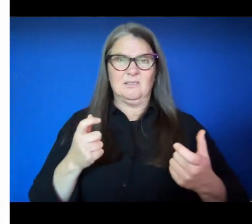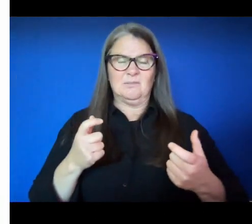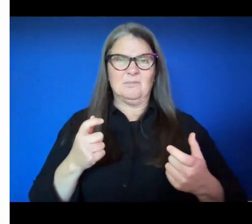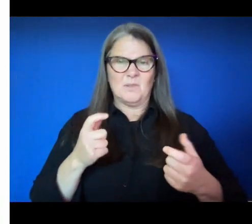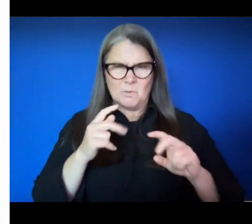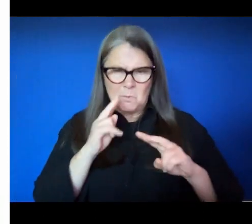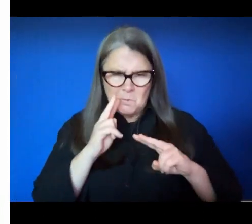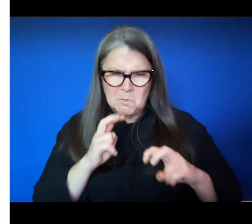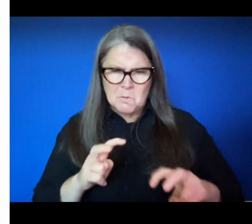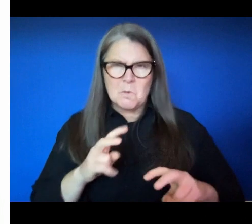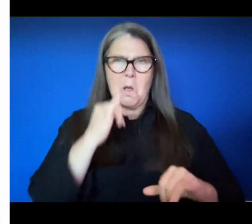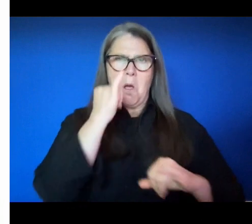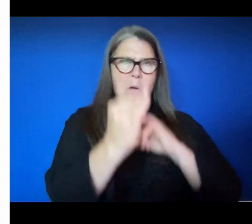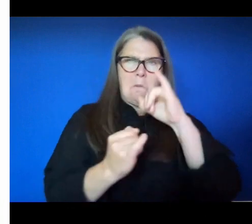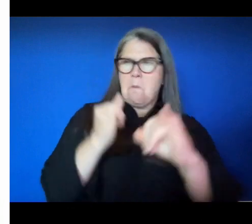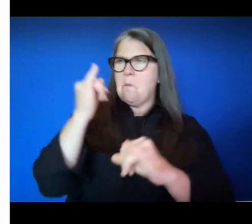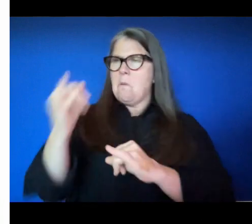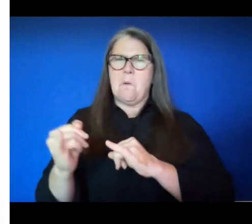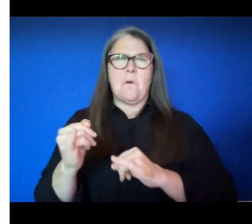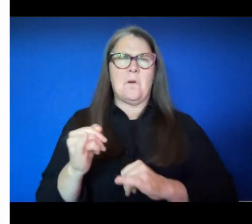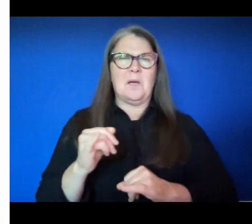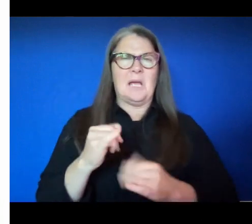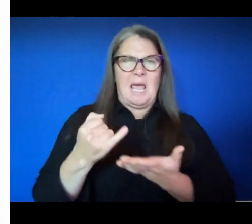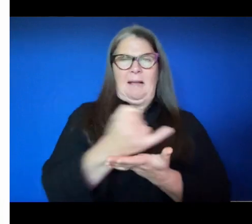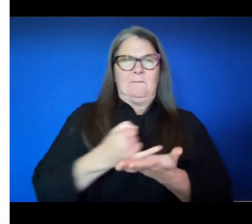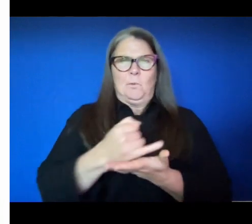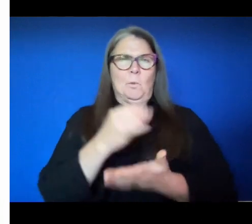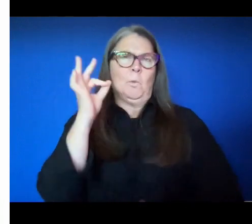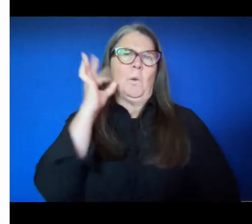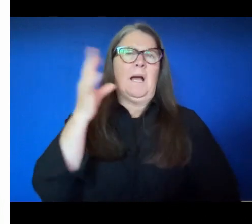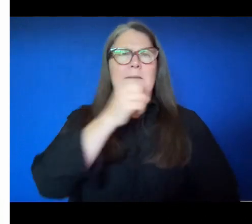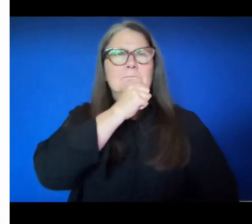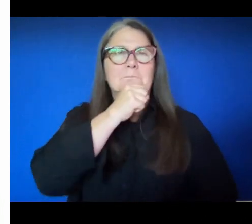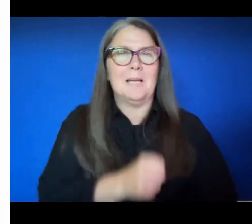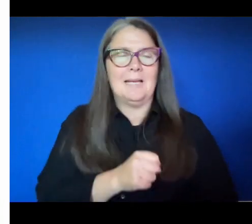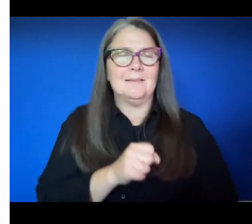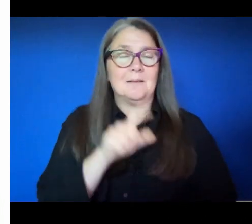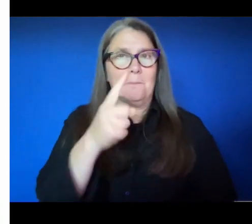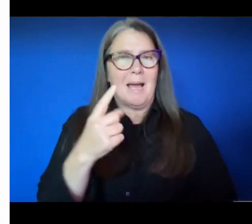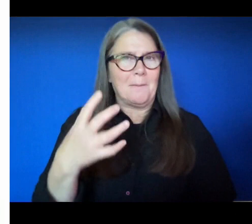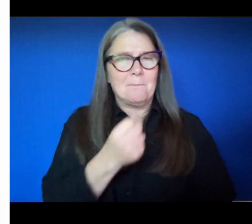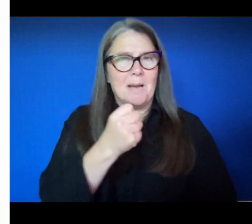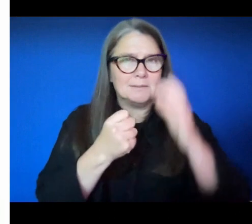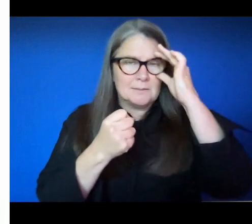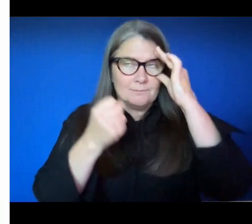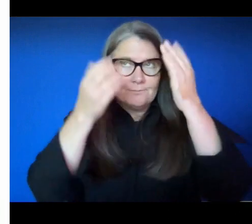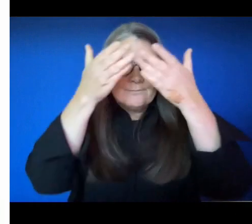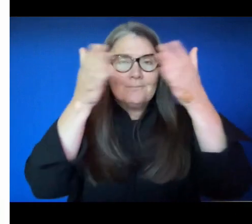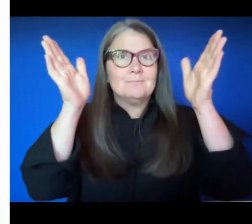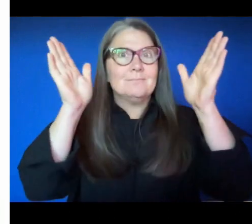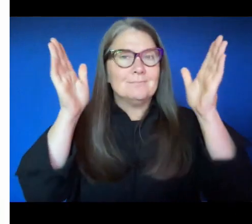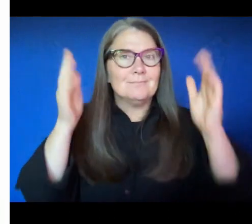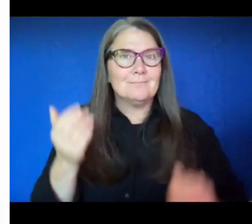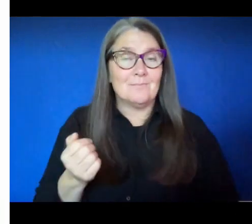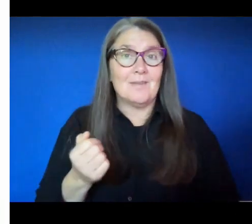men. But you also got to remember that the old adage of like behind every powerful man